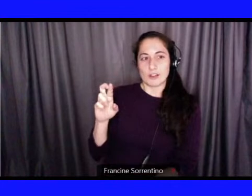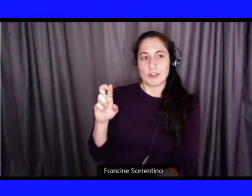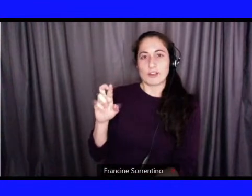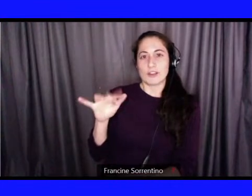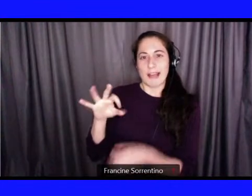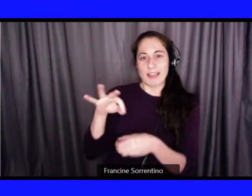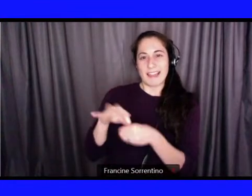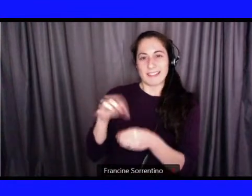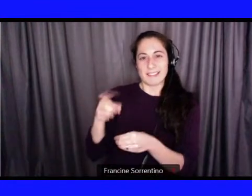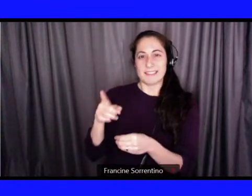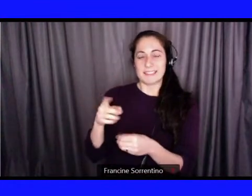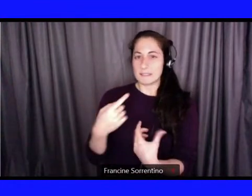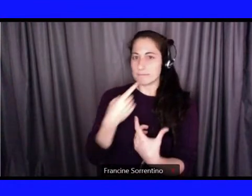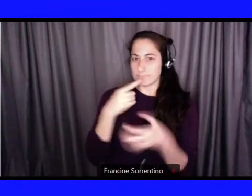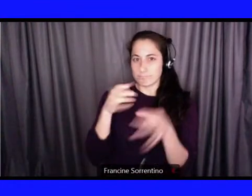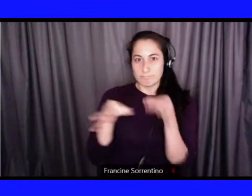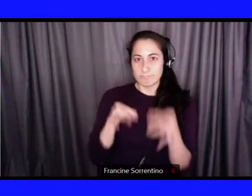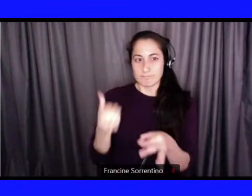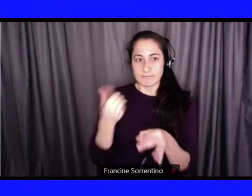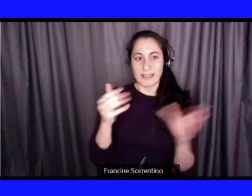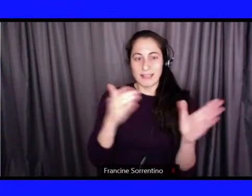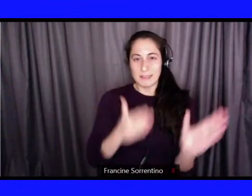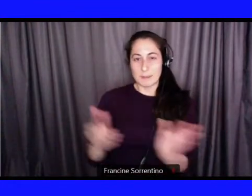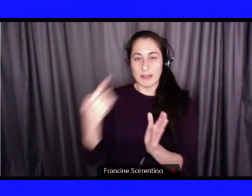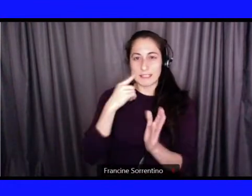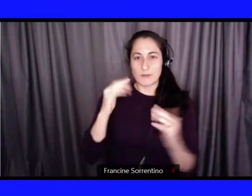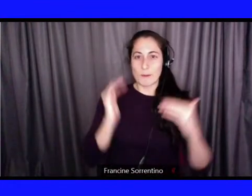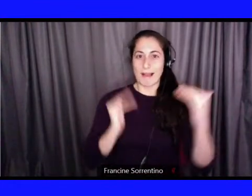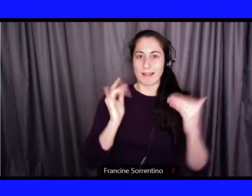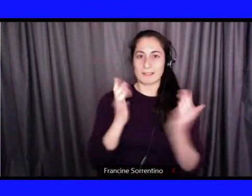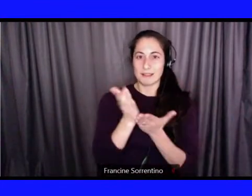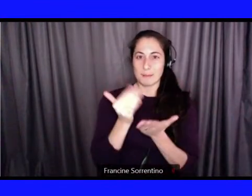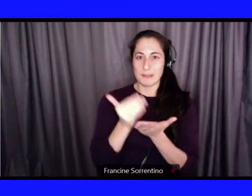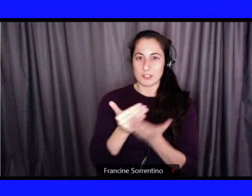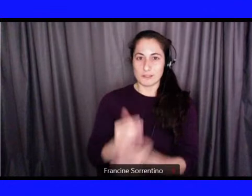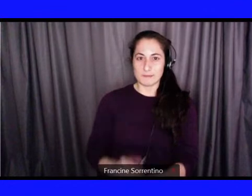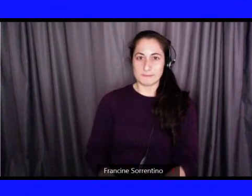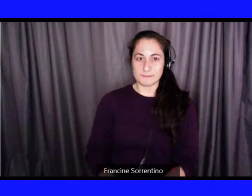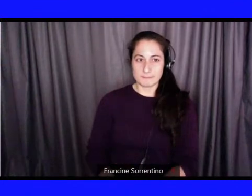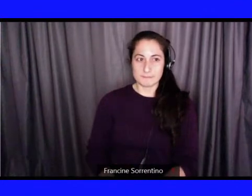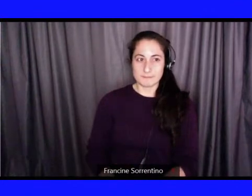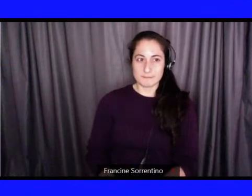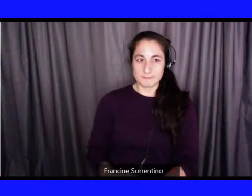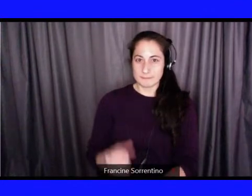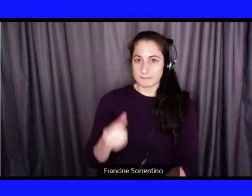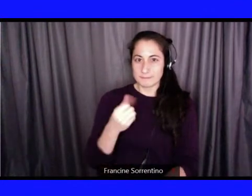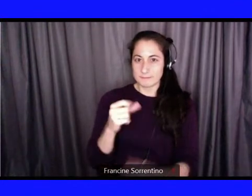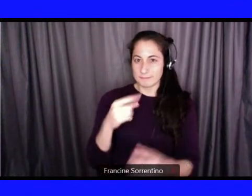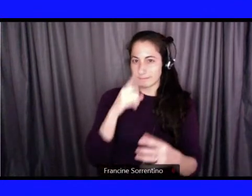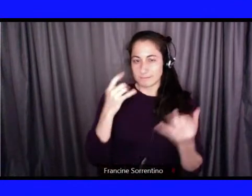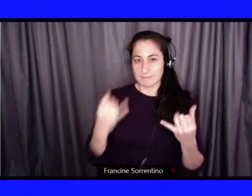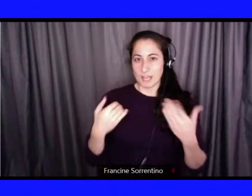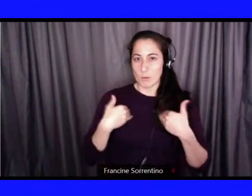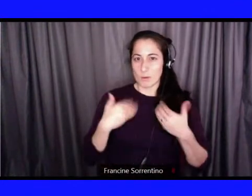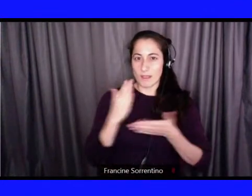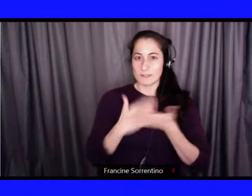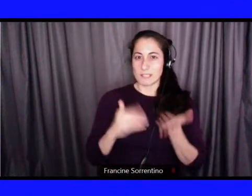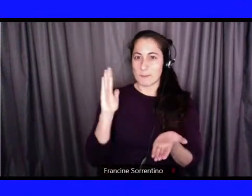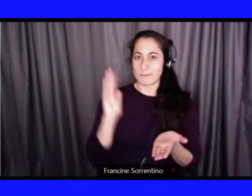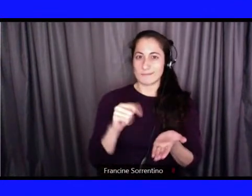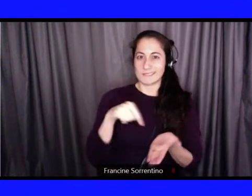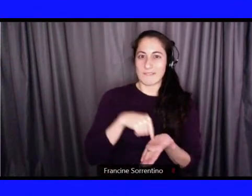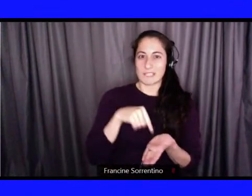in? Deb, focusing still on the mayor, are we working on preparing some kind of